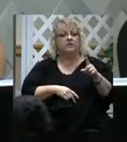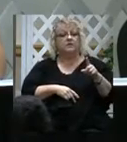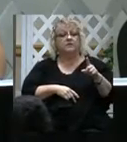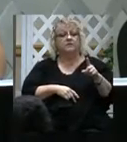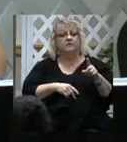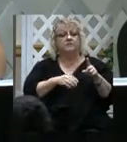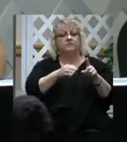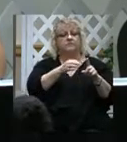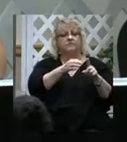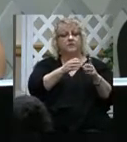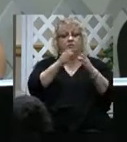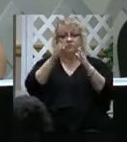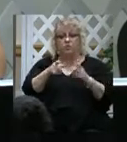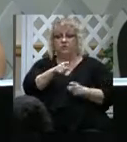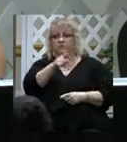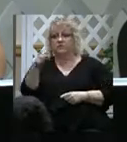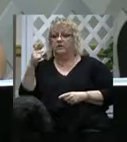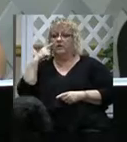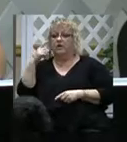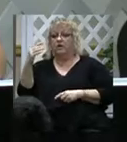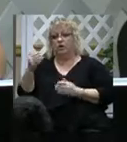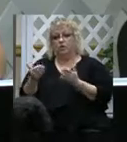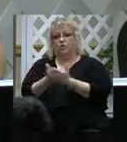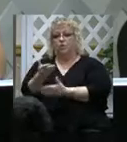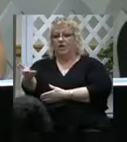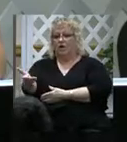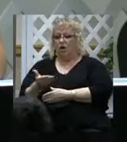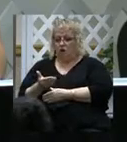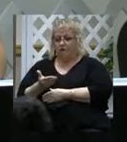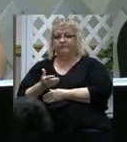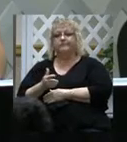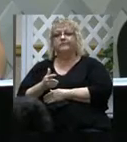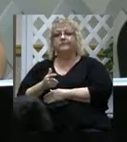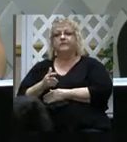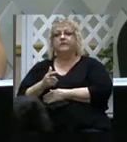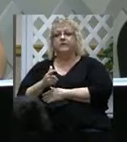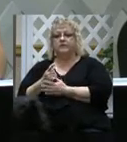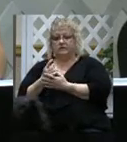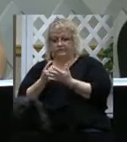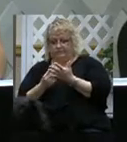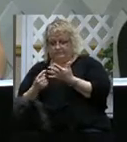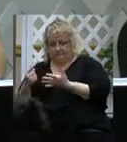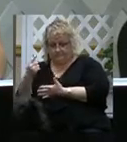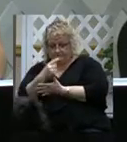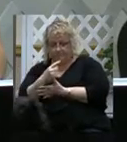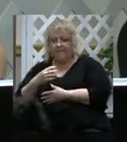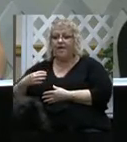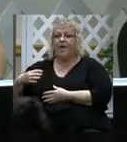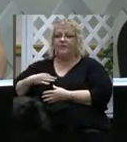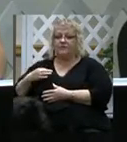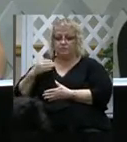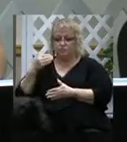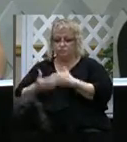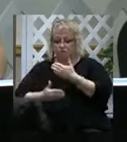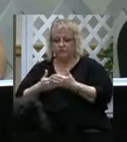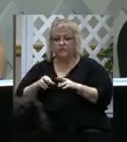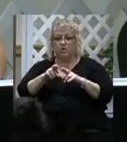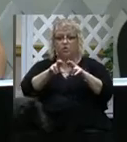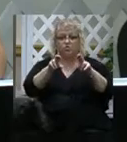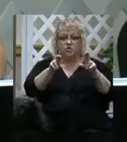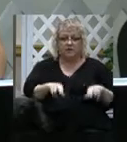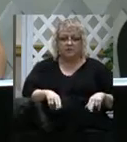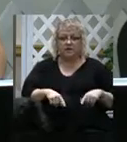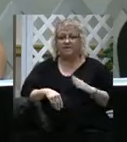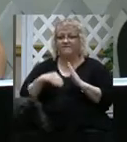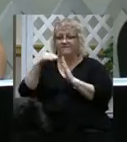and foremost, the person would, for example, new hire, would go through the regular application process, resume,